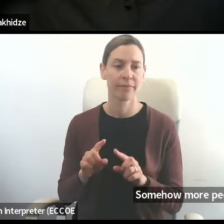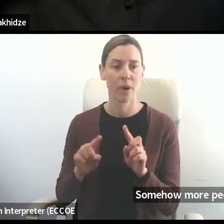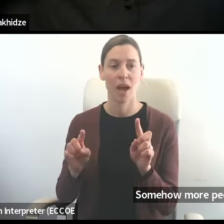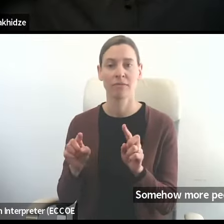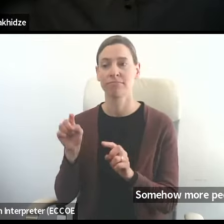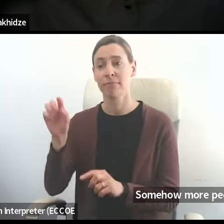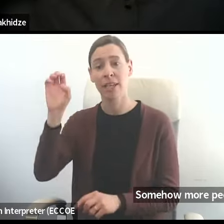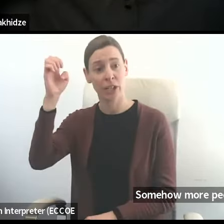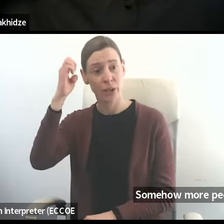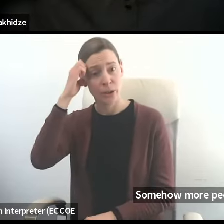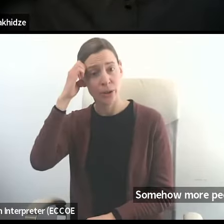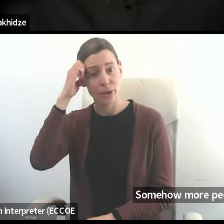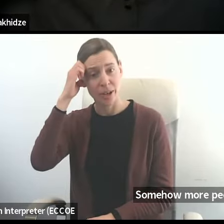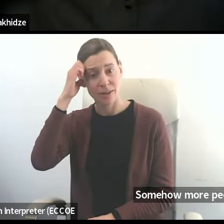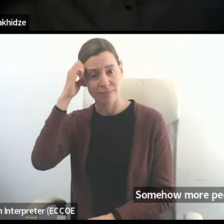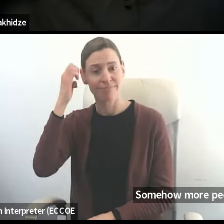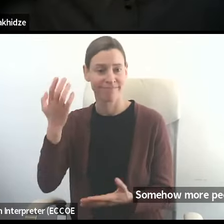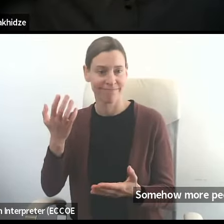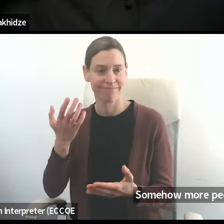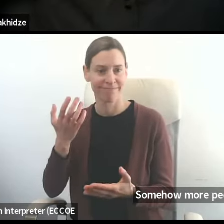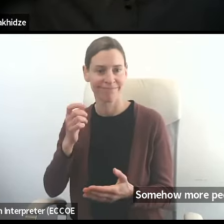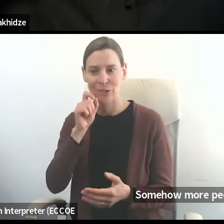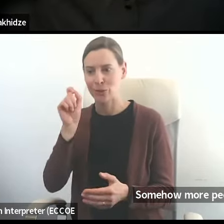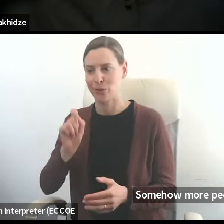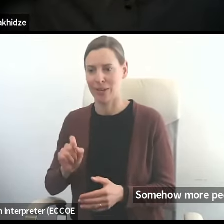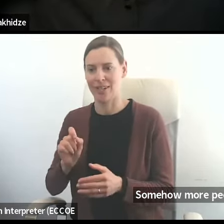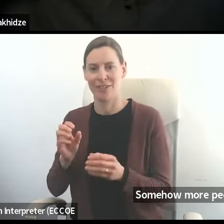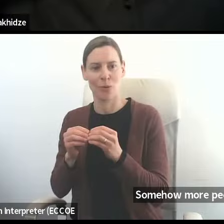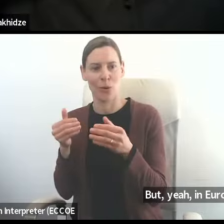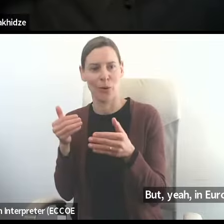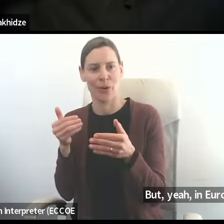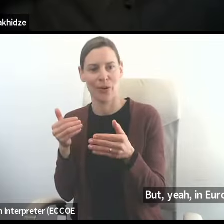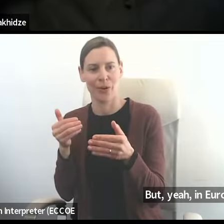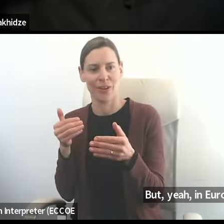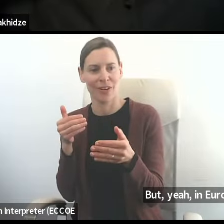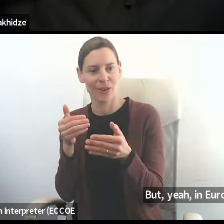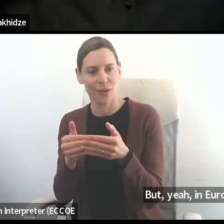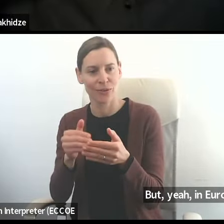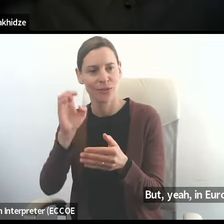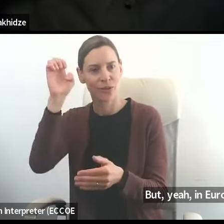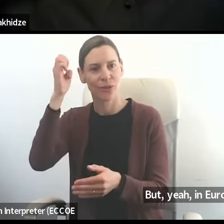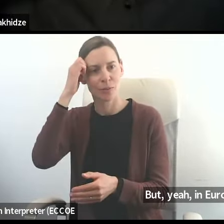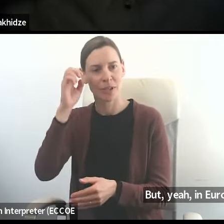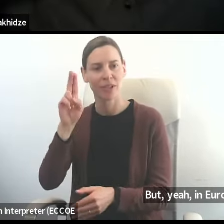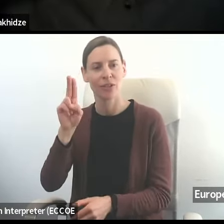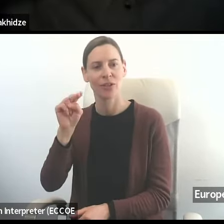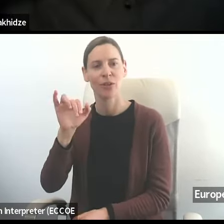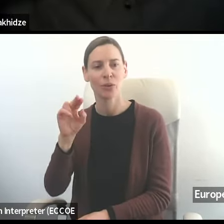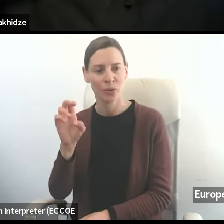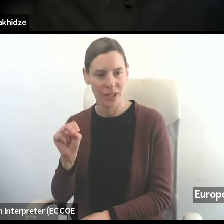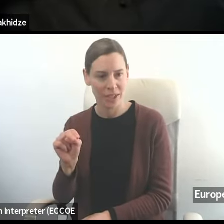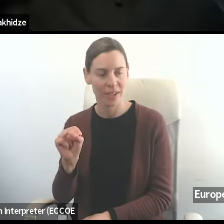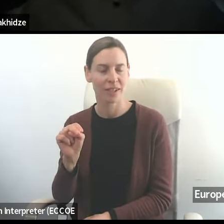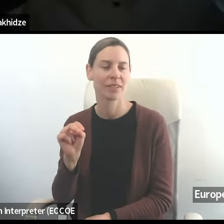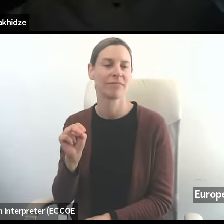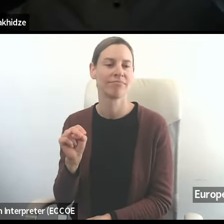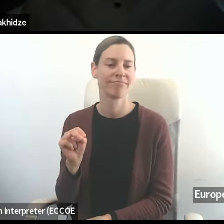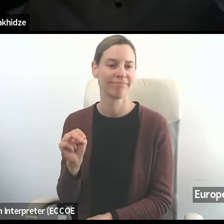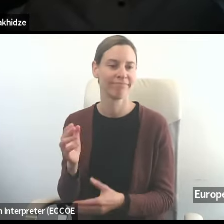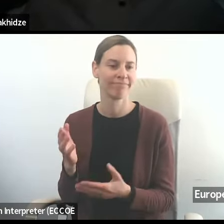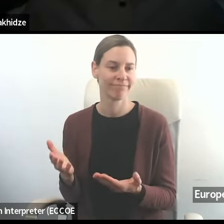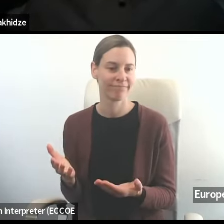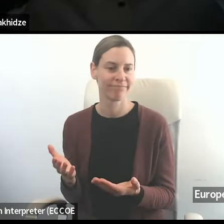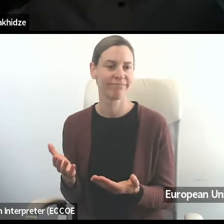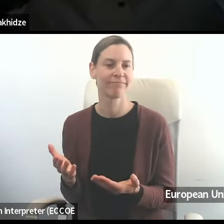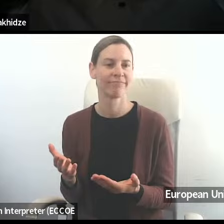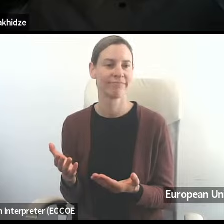In Europe, we're closer to, you know, to the European Union and to, you know, European